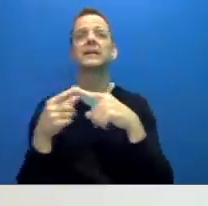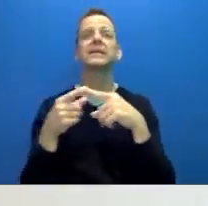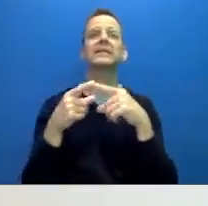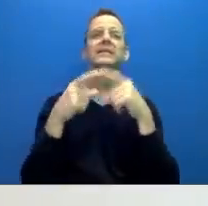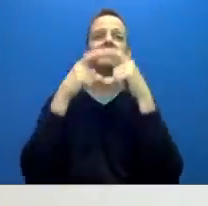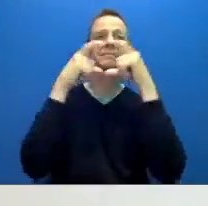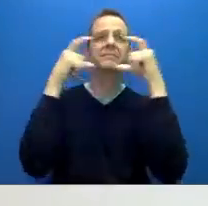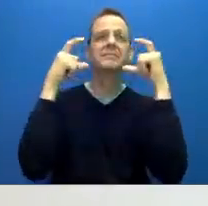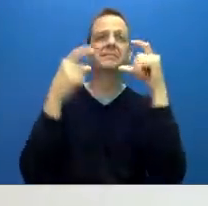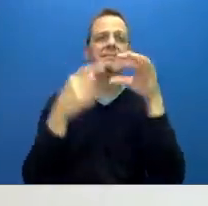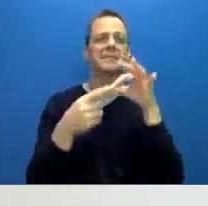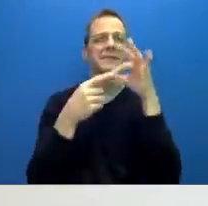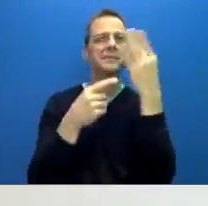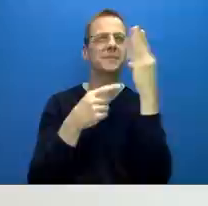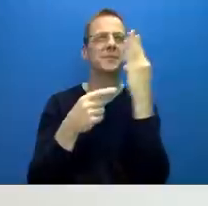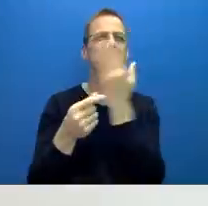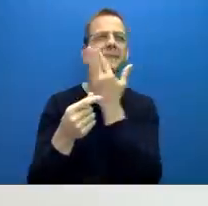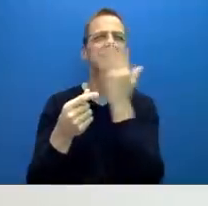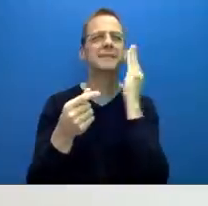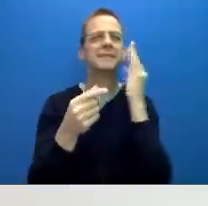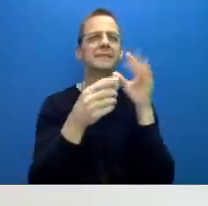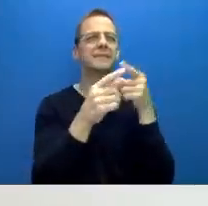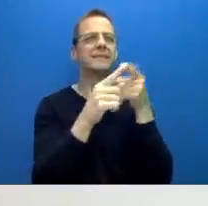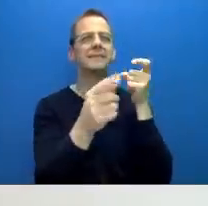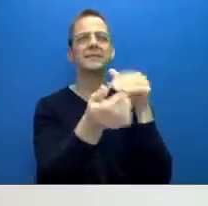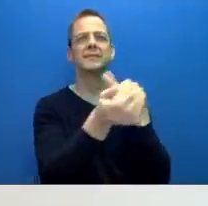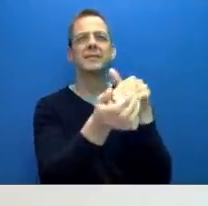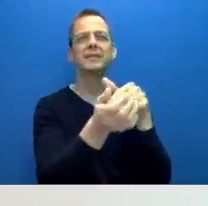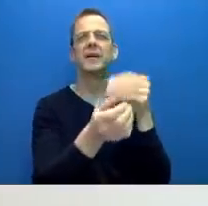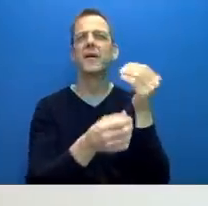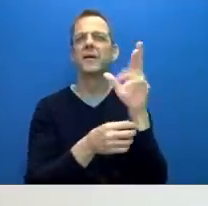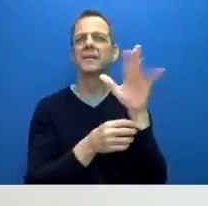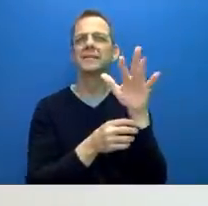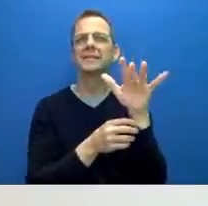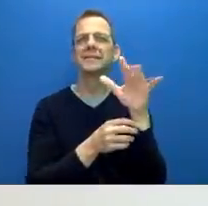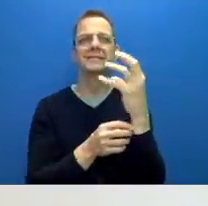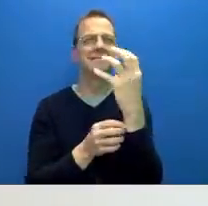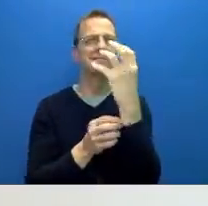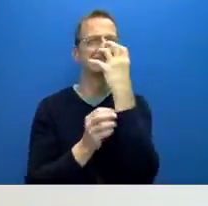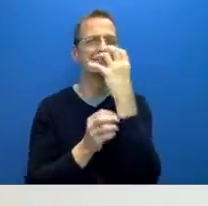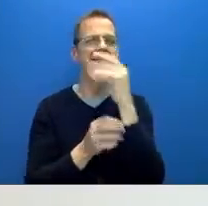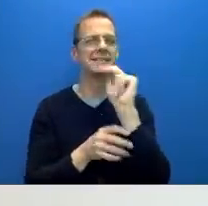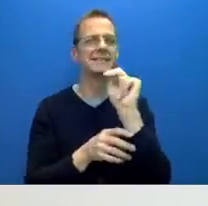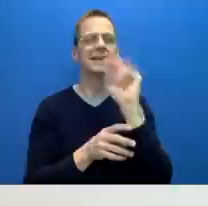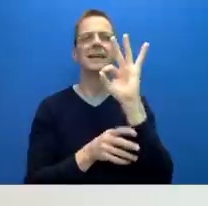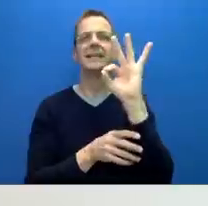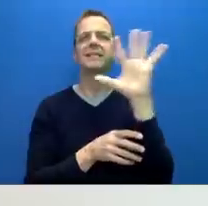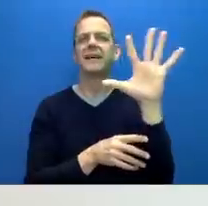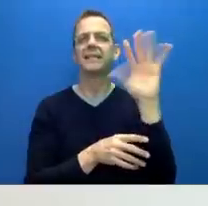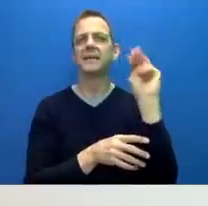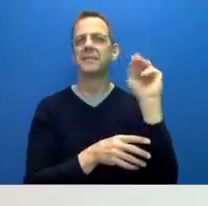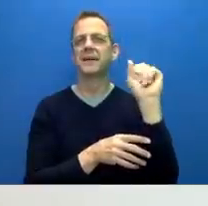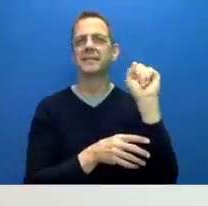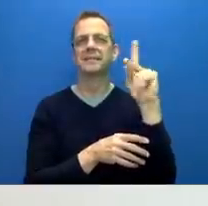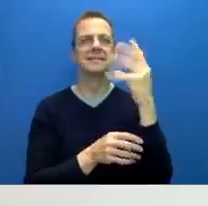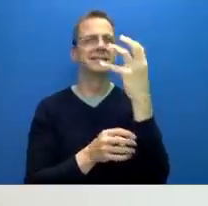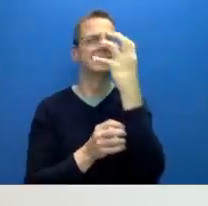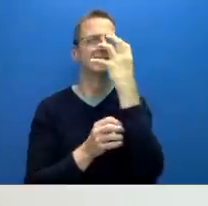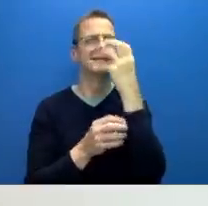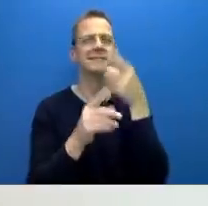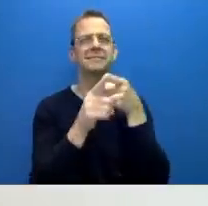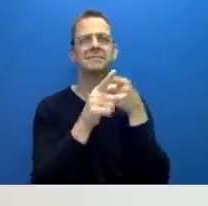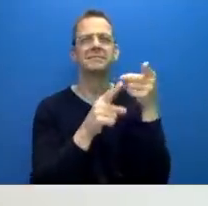equally. However, any sort of mask is generally better than no mask. So in that sense, I do